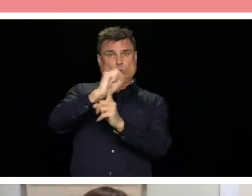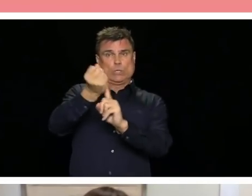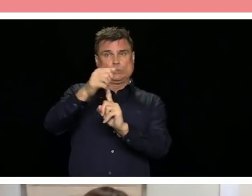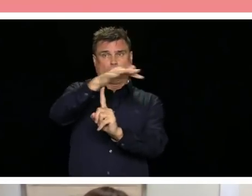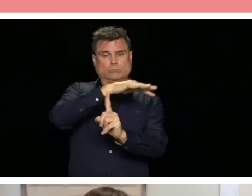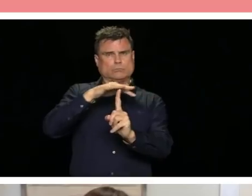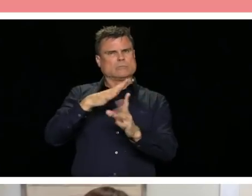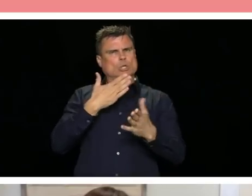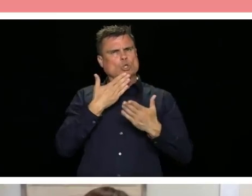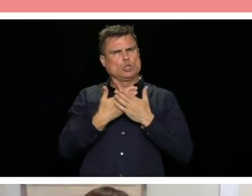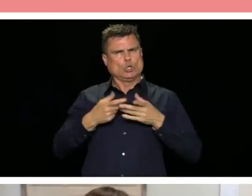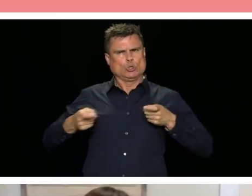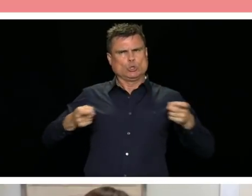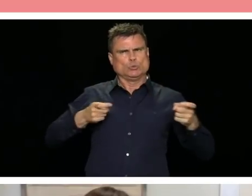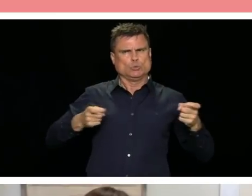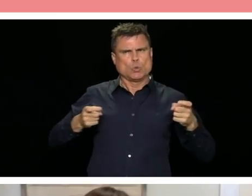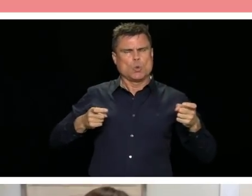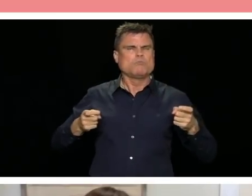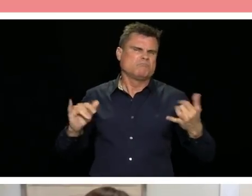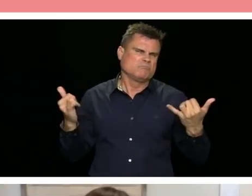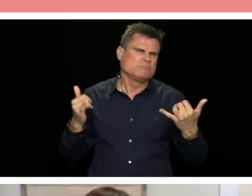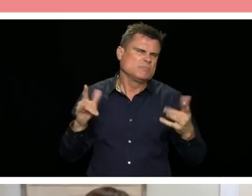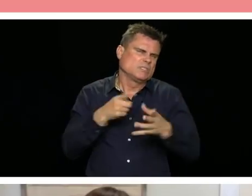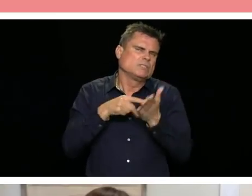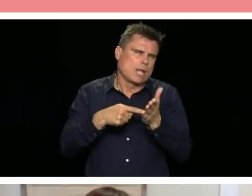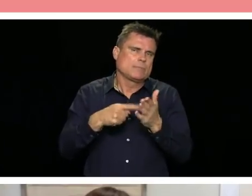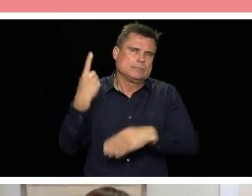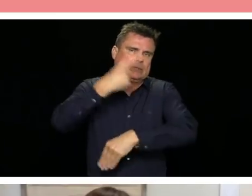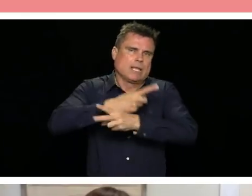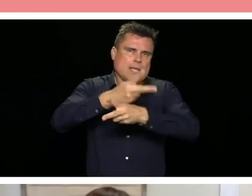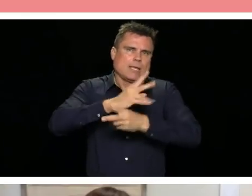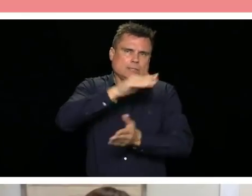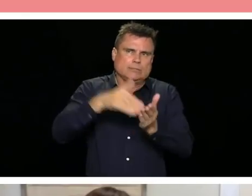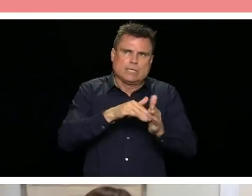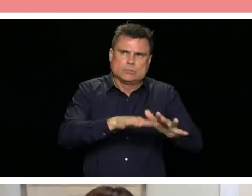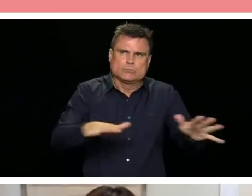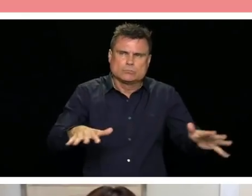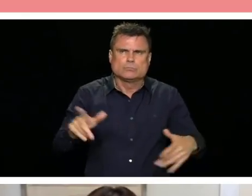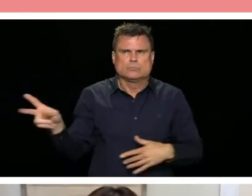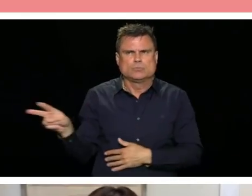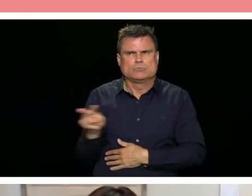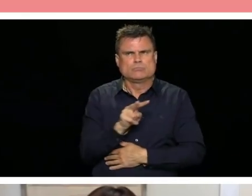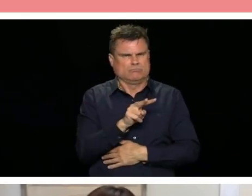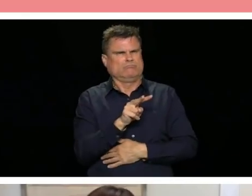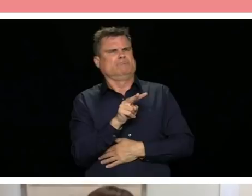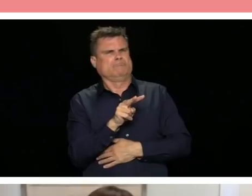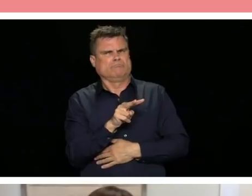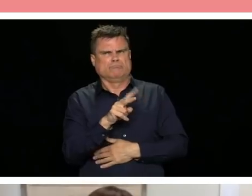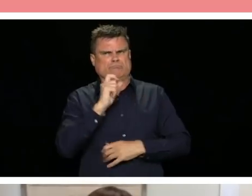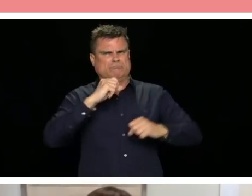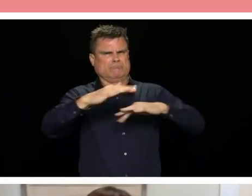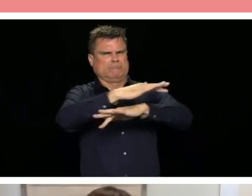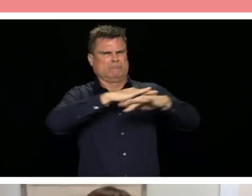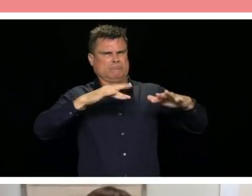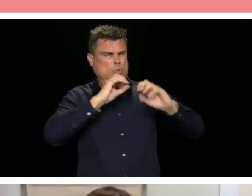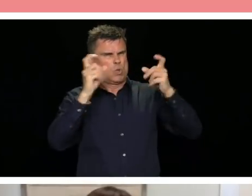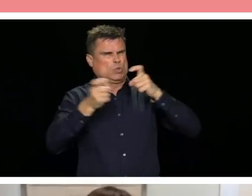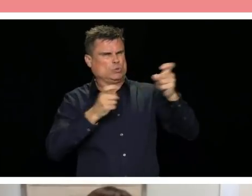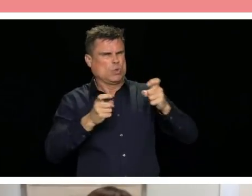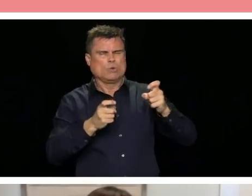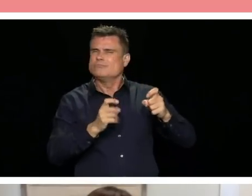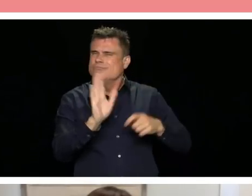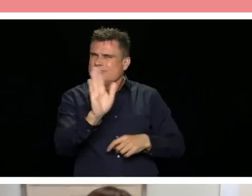lot of rules that daycare operators, childcare operators have to follow. There are licensing officers that help